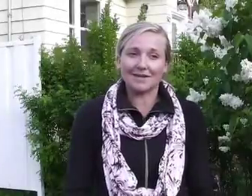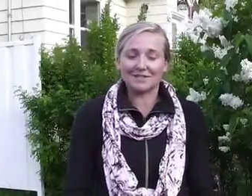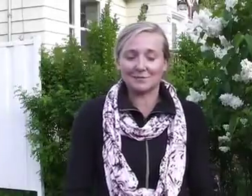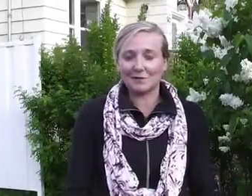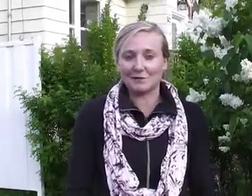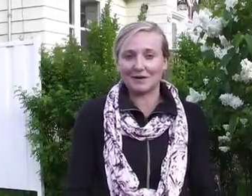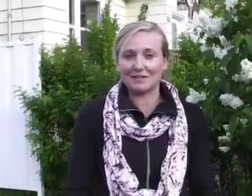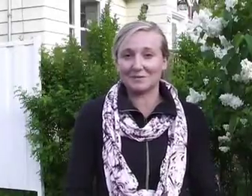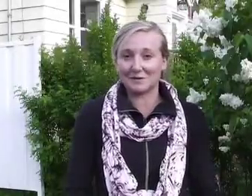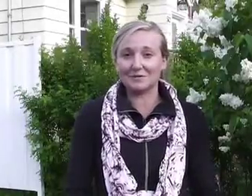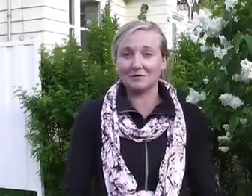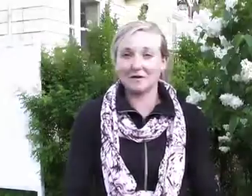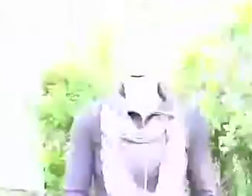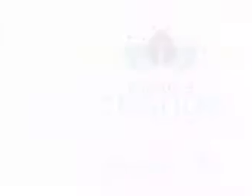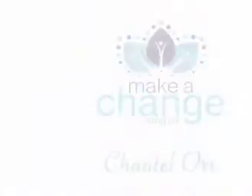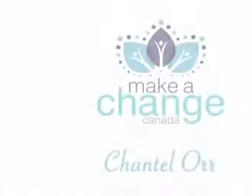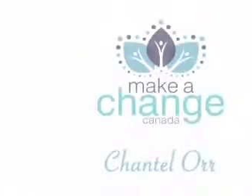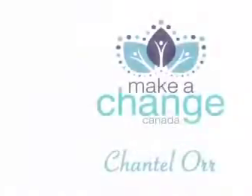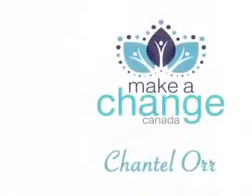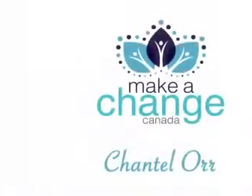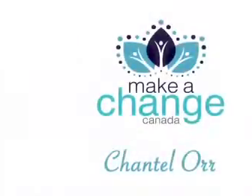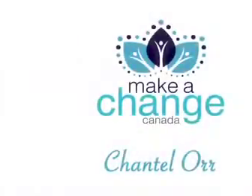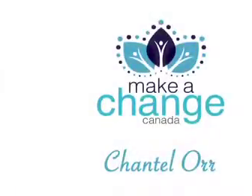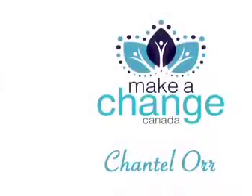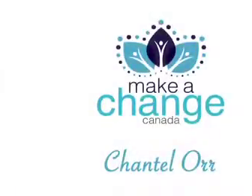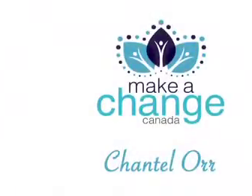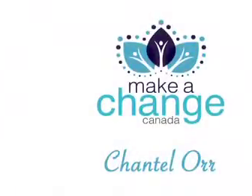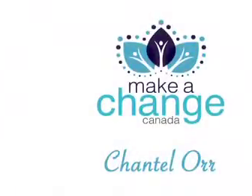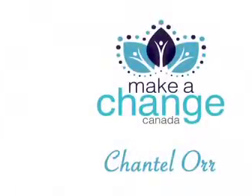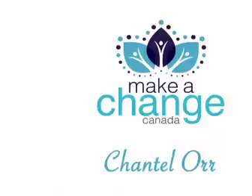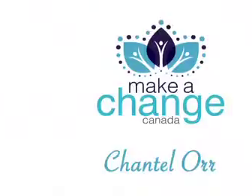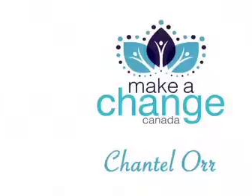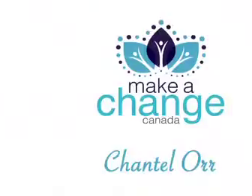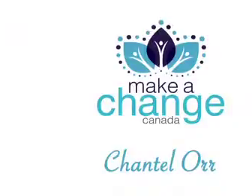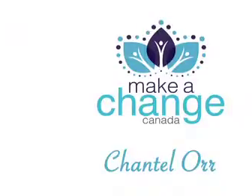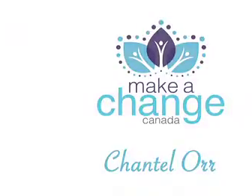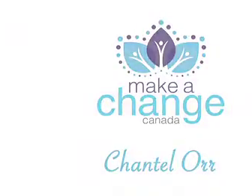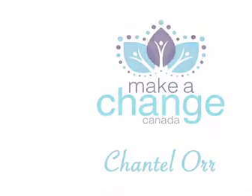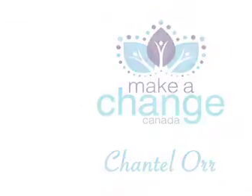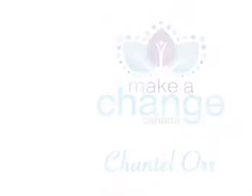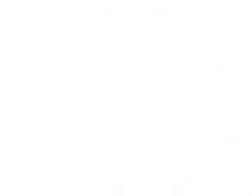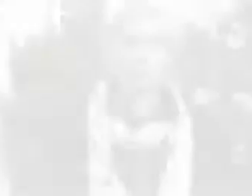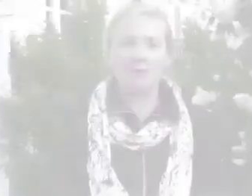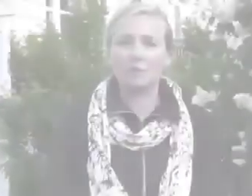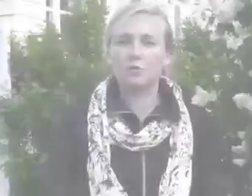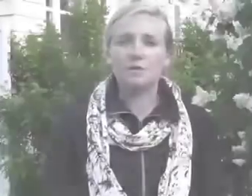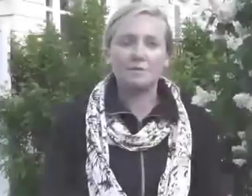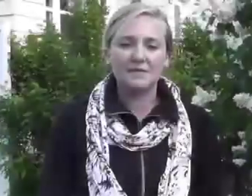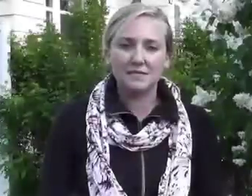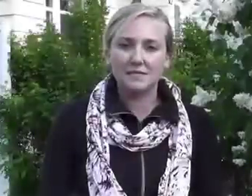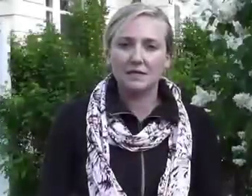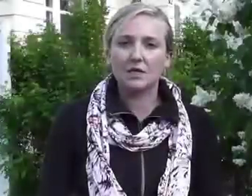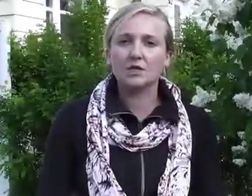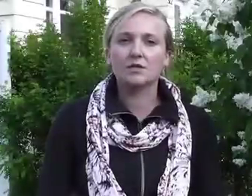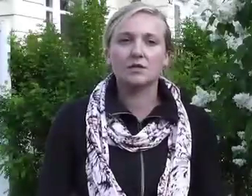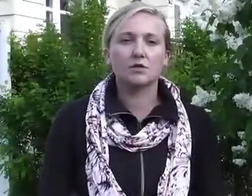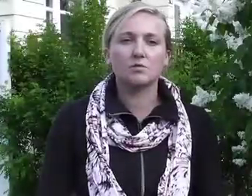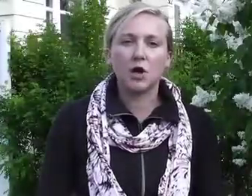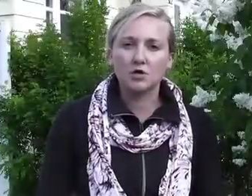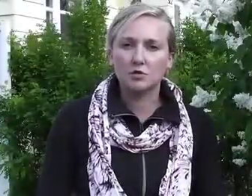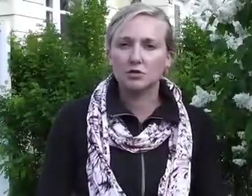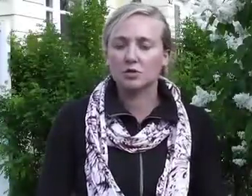it's just been a great experience so far. You know, when you're in the program, you're learning business skills